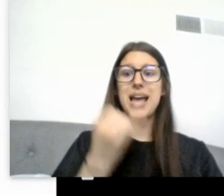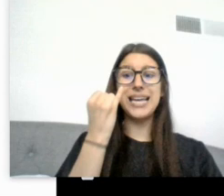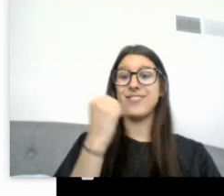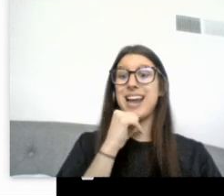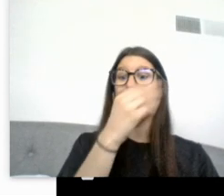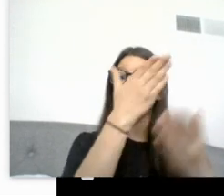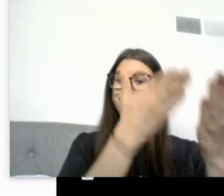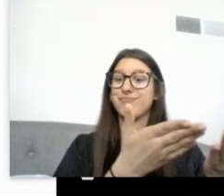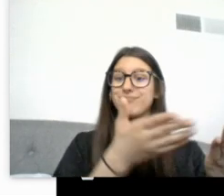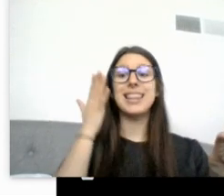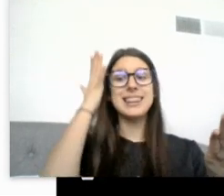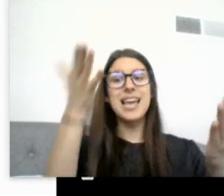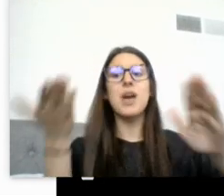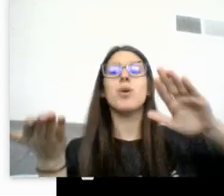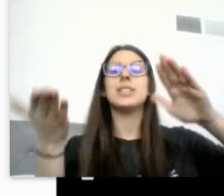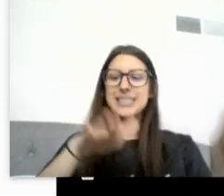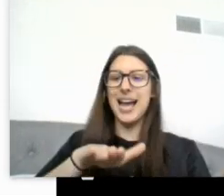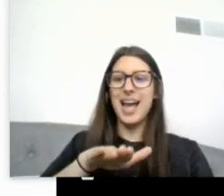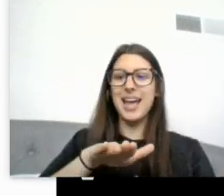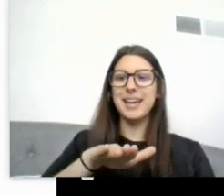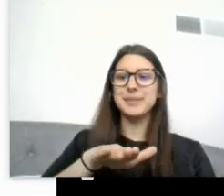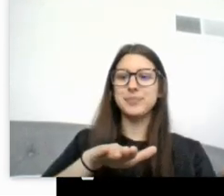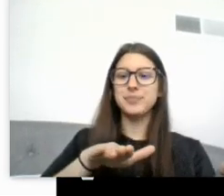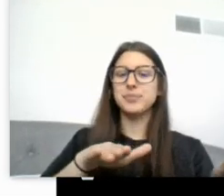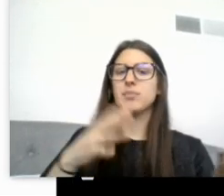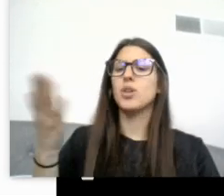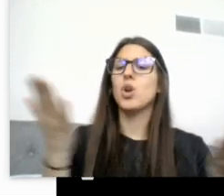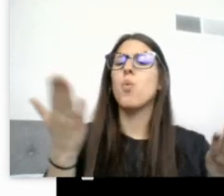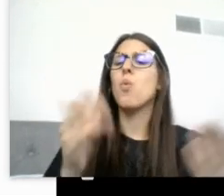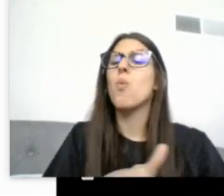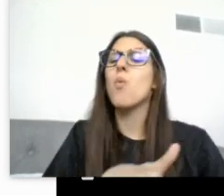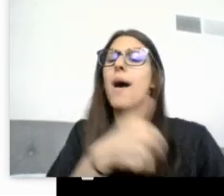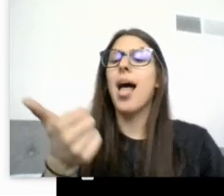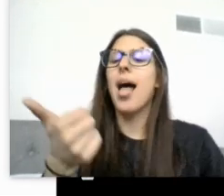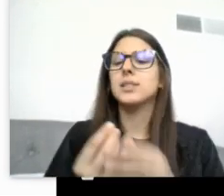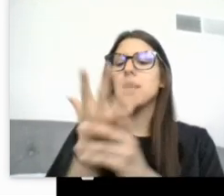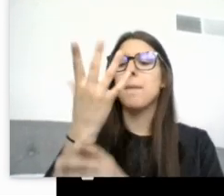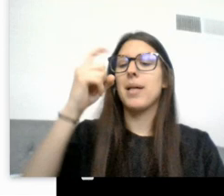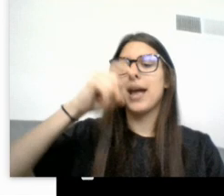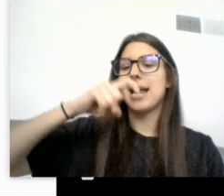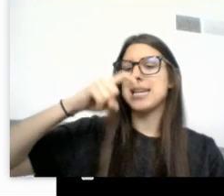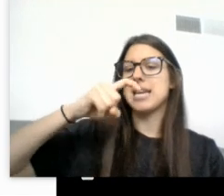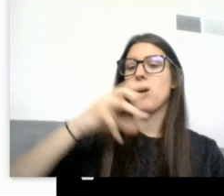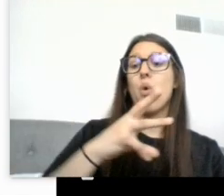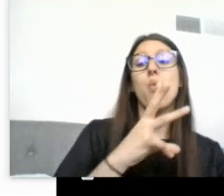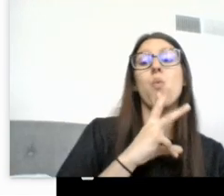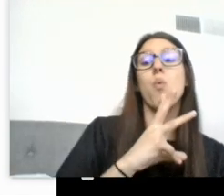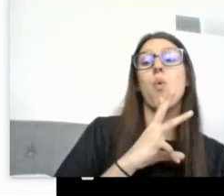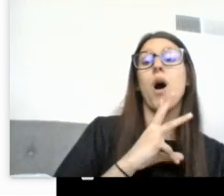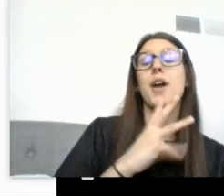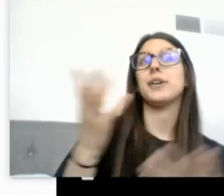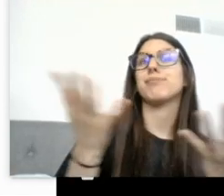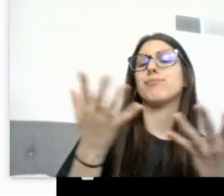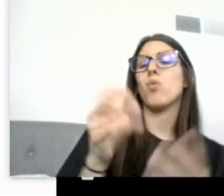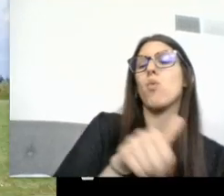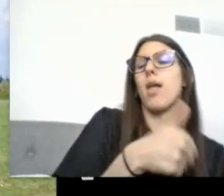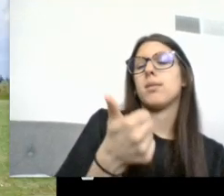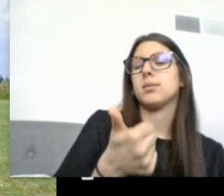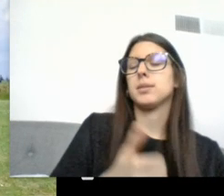die. Is there anything else a plant needs besides just water? Well, I want to tell you a